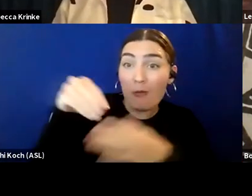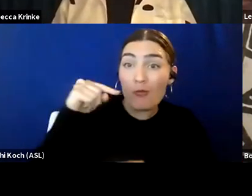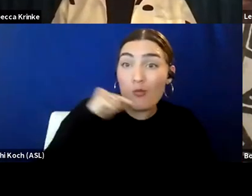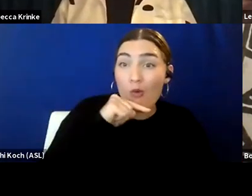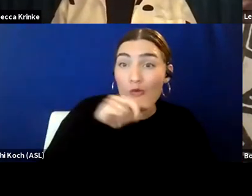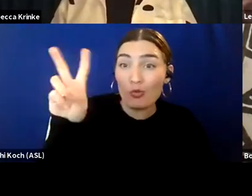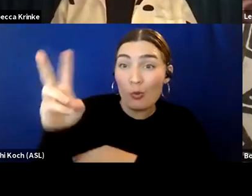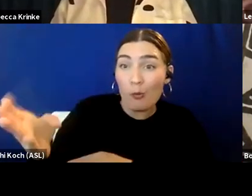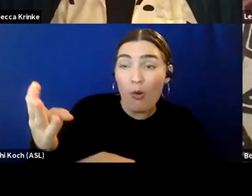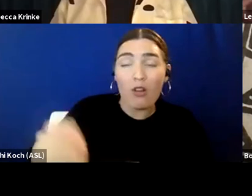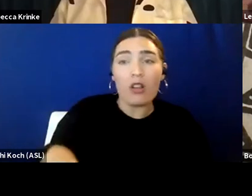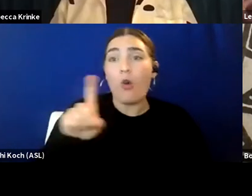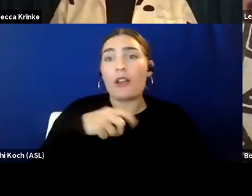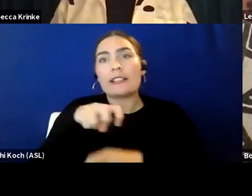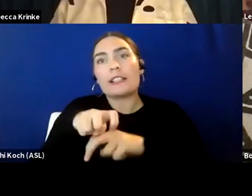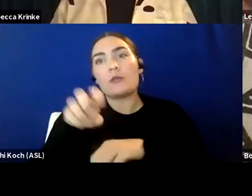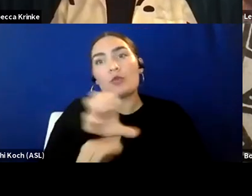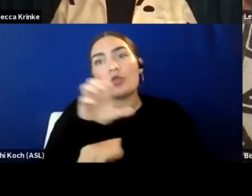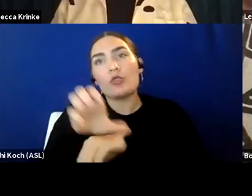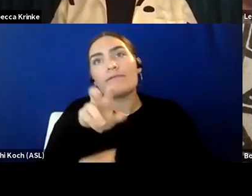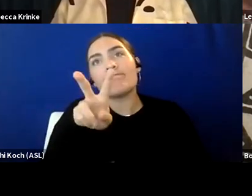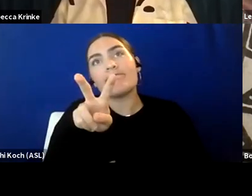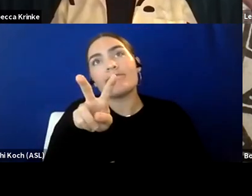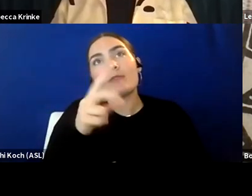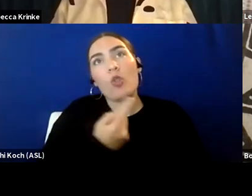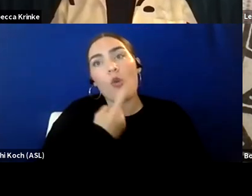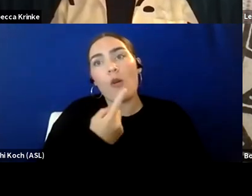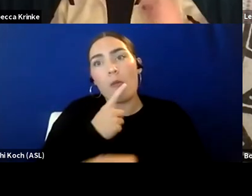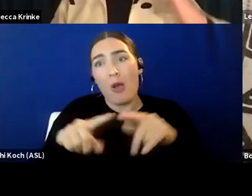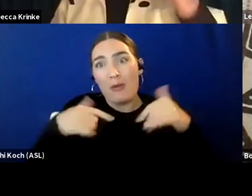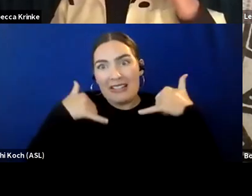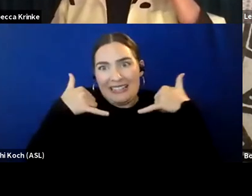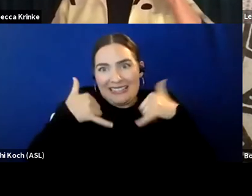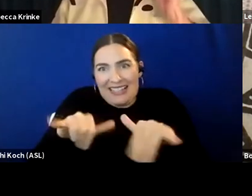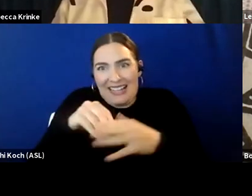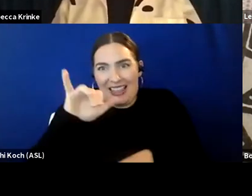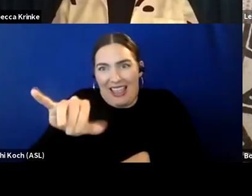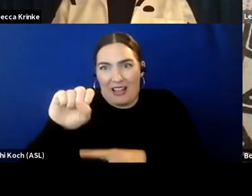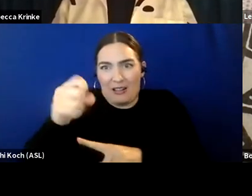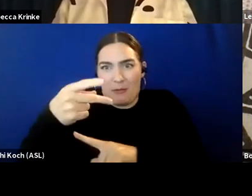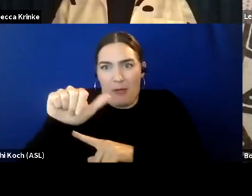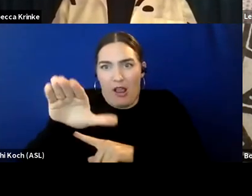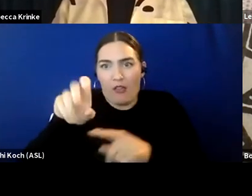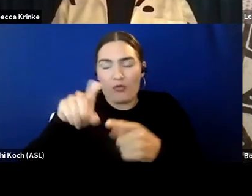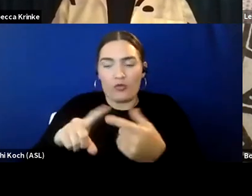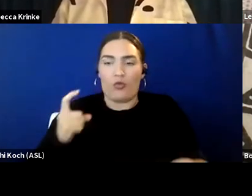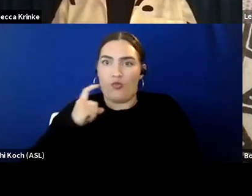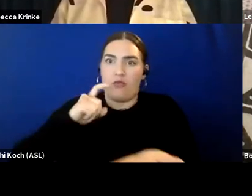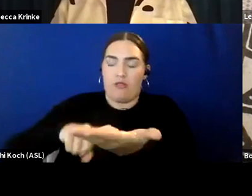sitting alone in front of our computers, but that we still are living in this space and letting that sort of, that awareness sort of